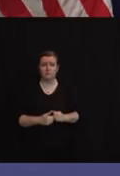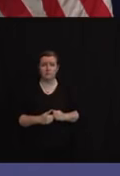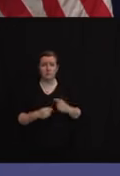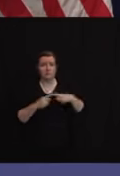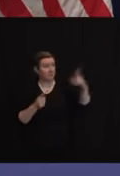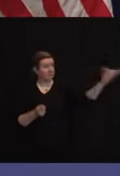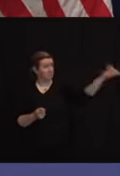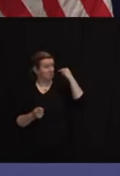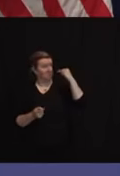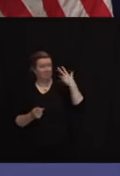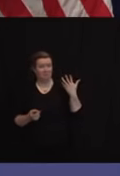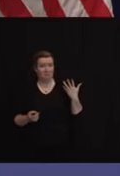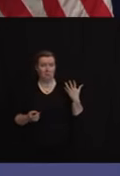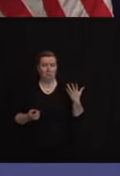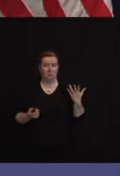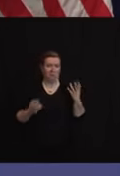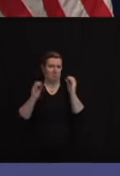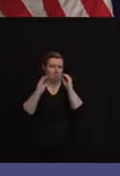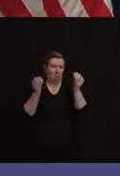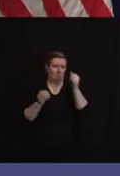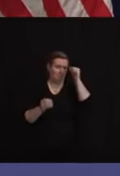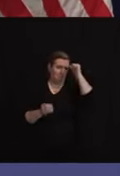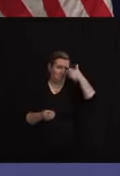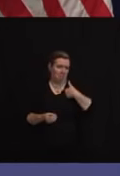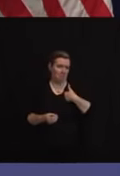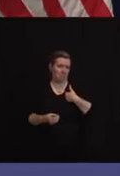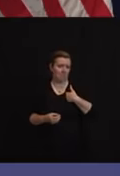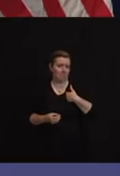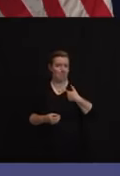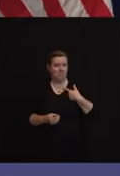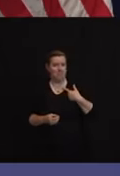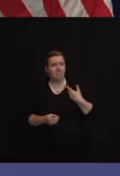recollection, I can't think. We didn't necessarily always get the